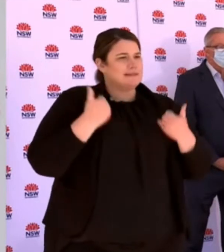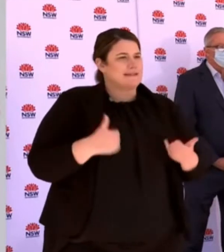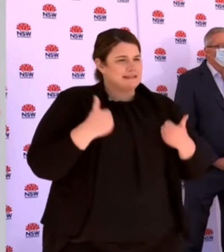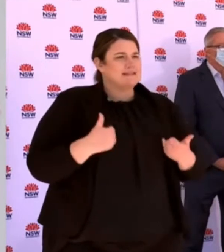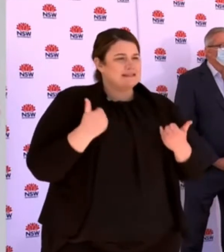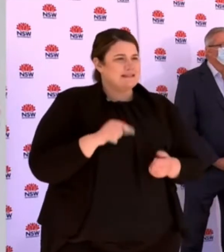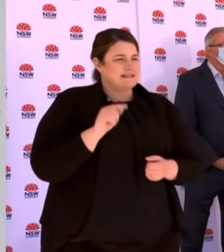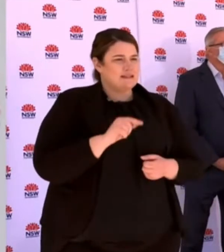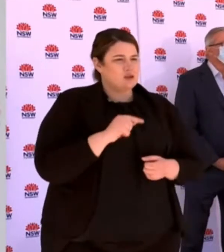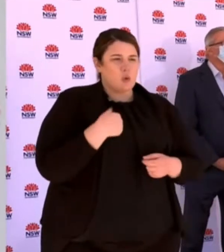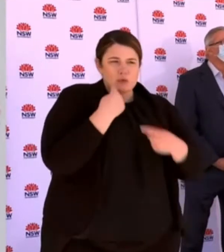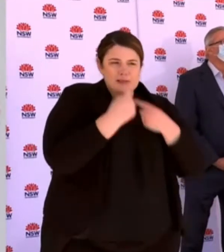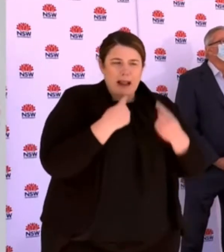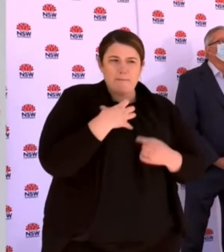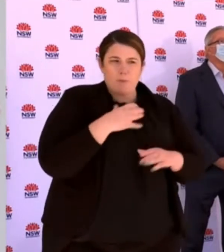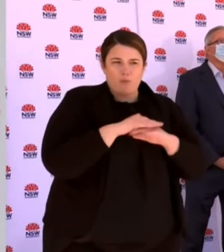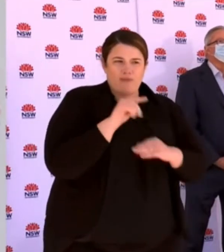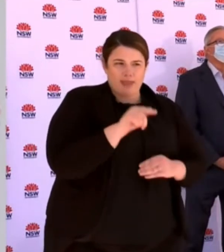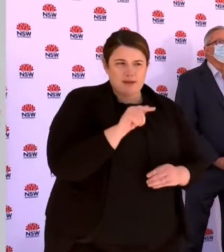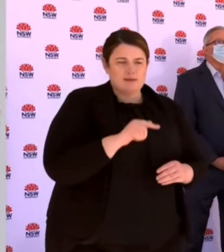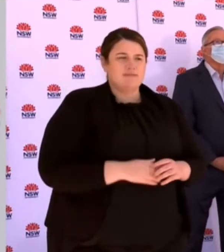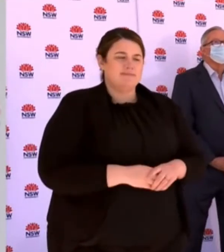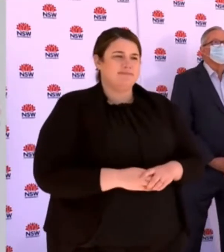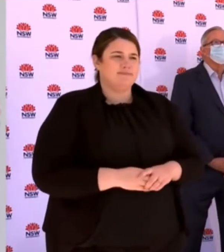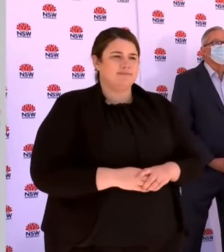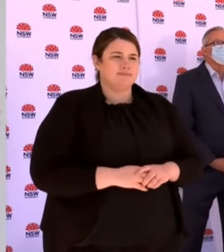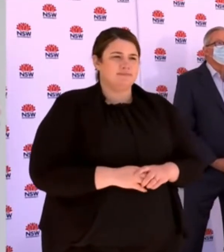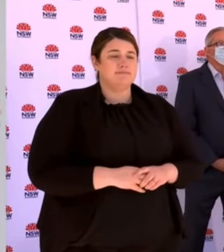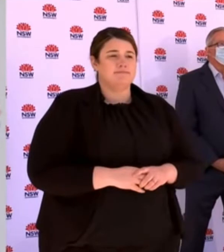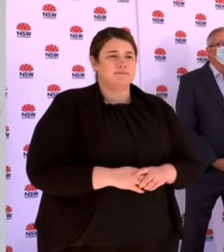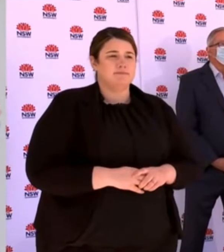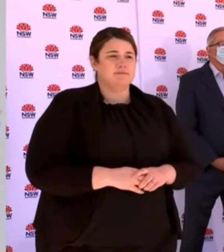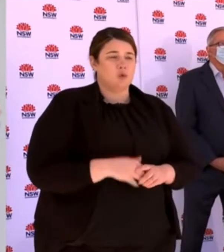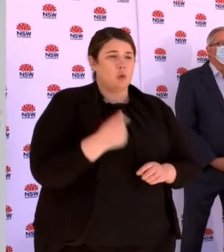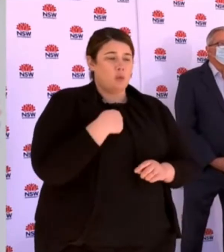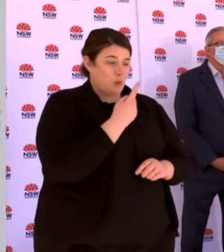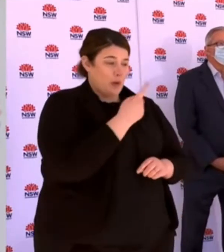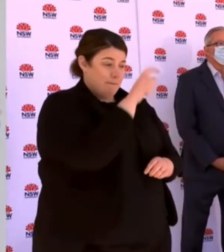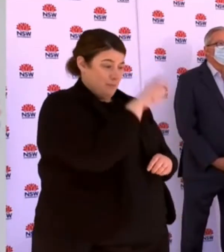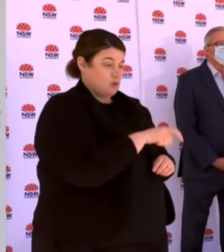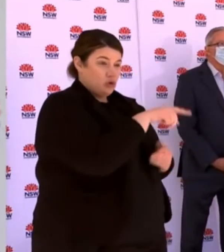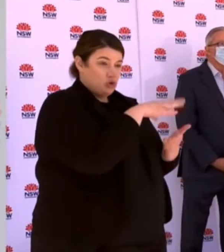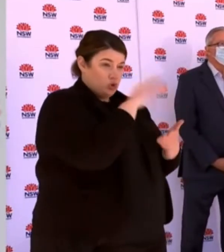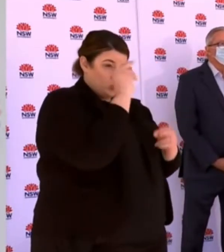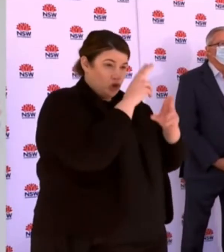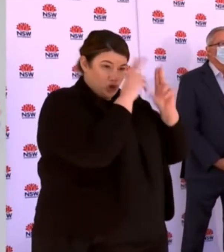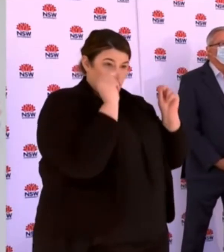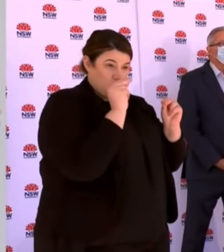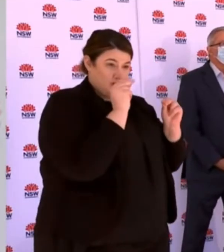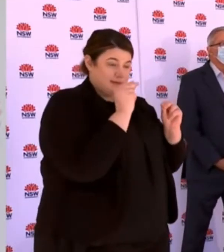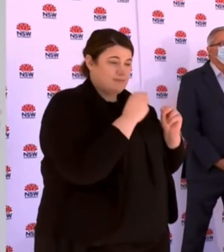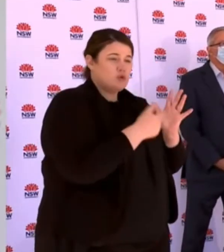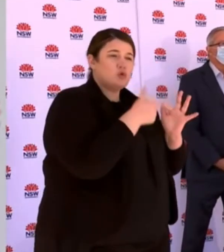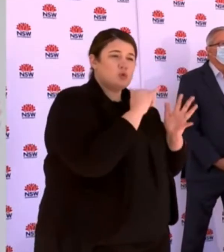describe a sequence of events. So New South Wales Health identified a student nurse who tested positive on